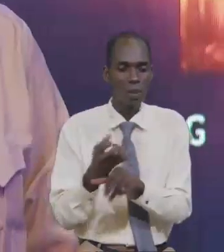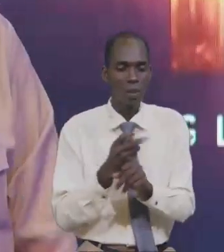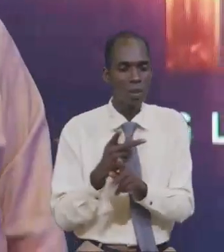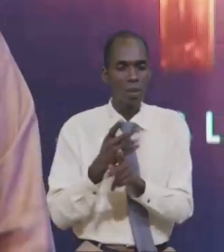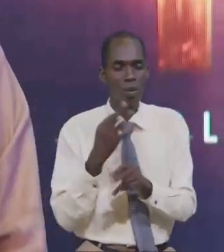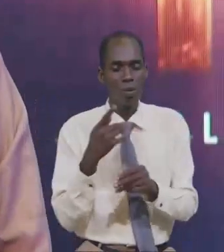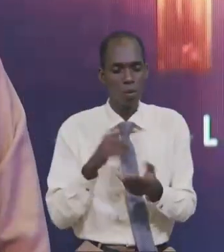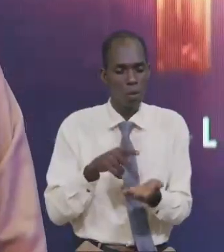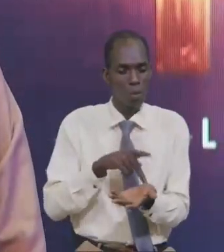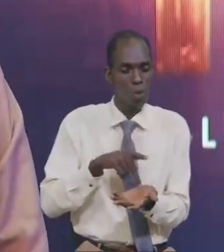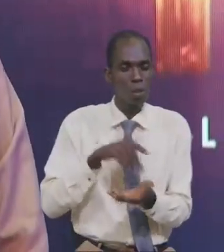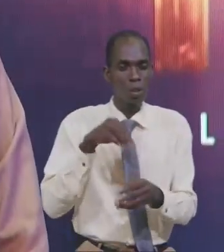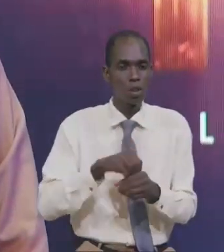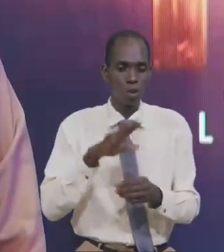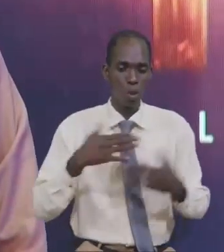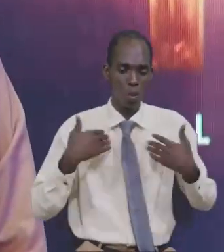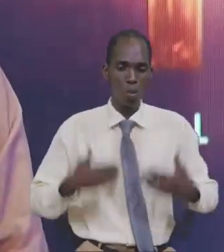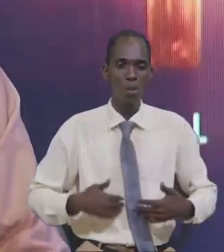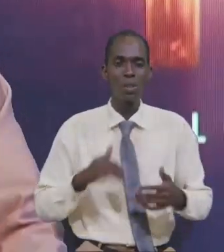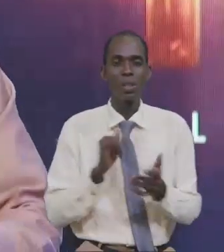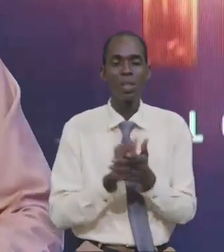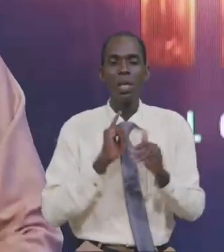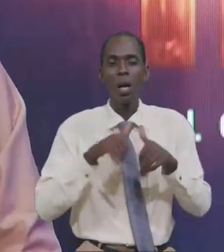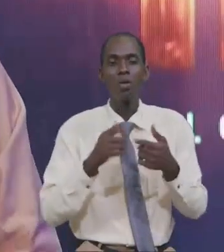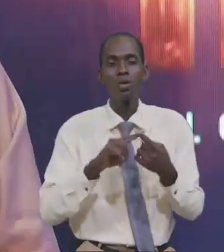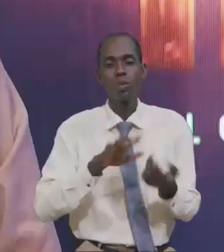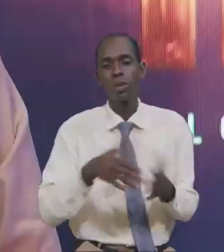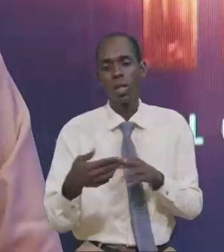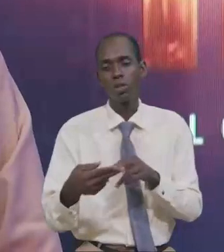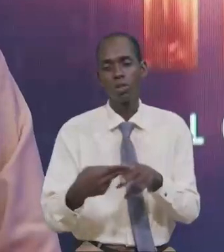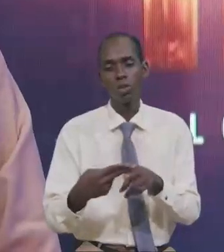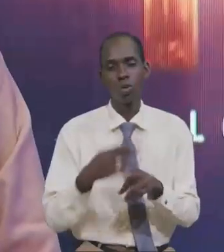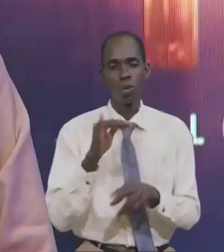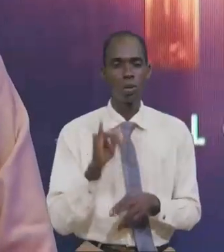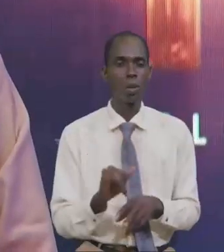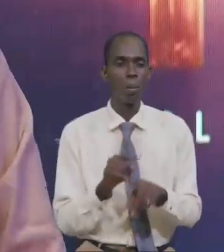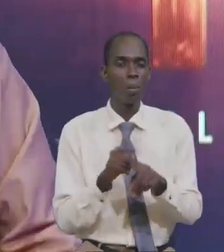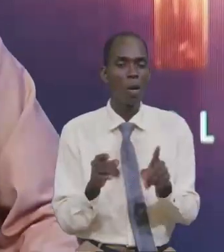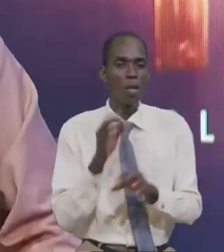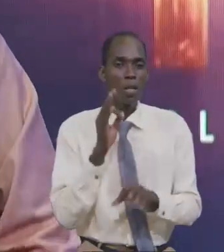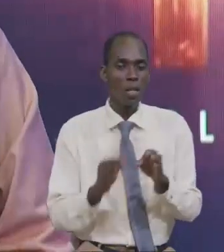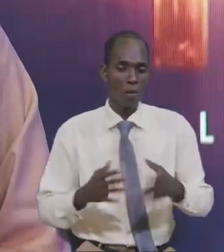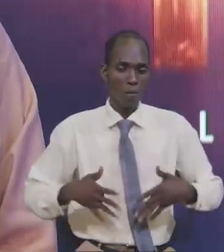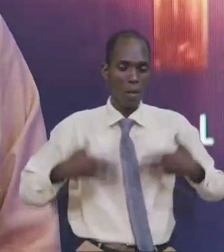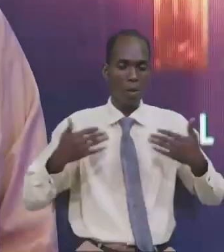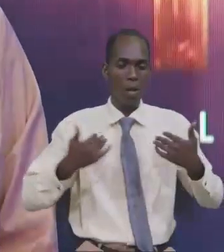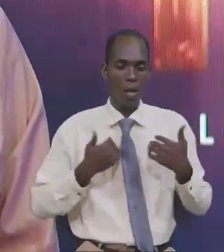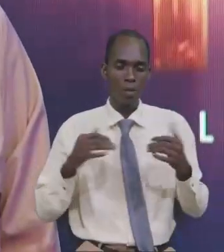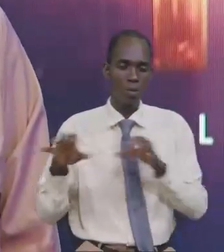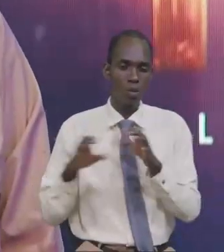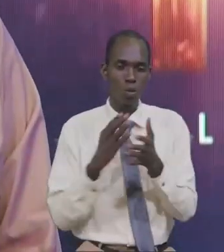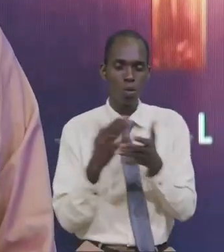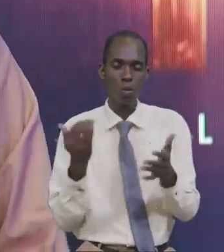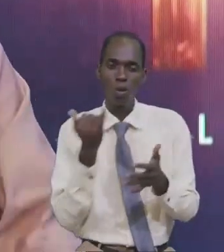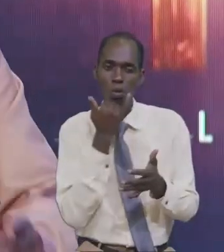you with a sting or poison, leave them alone. Leave them in the hands of God. Deal